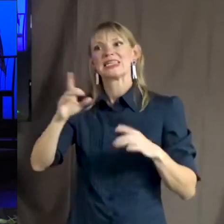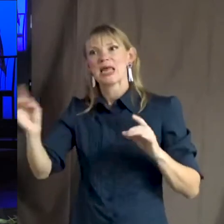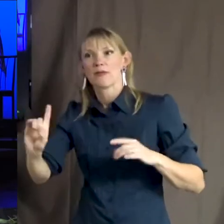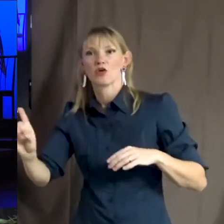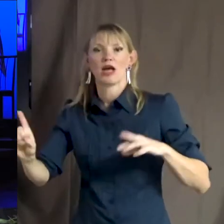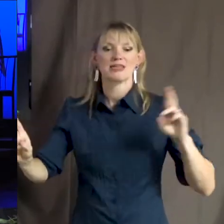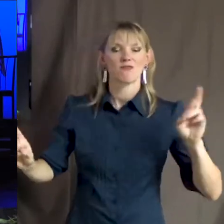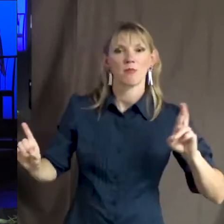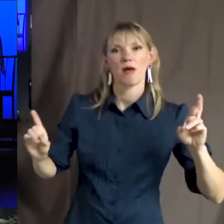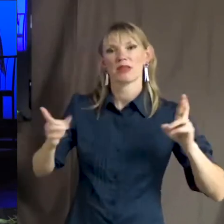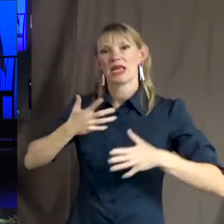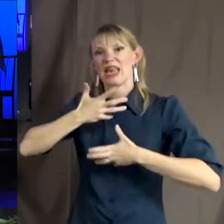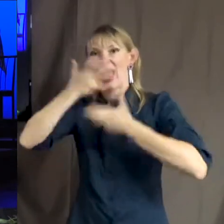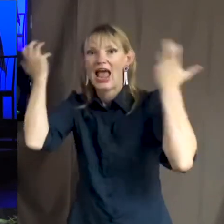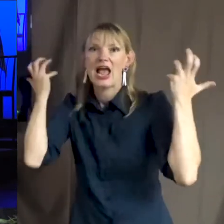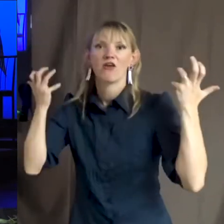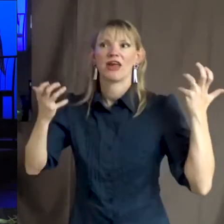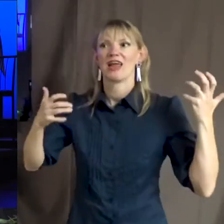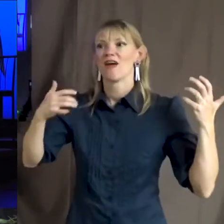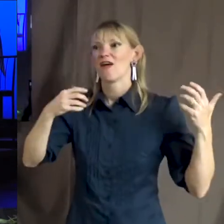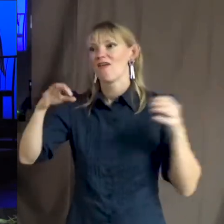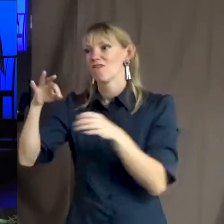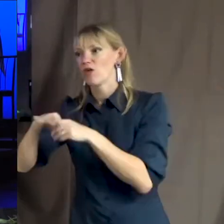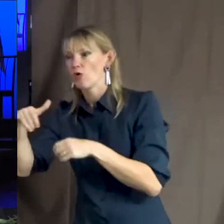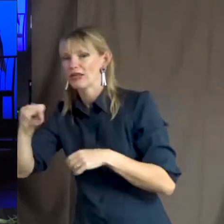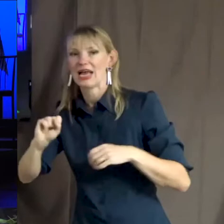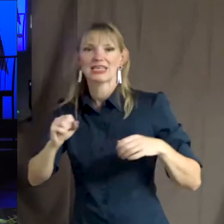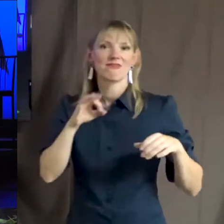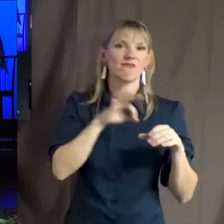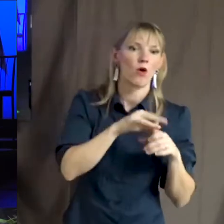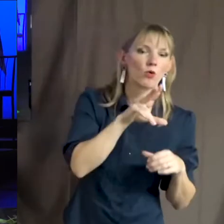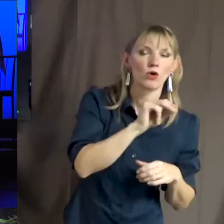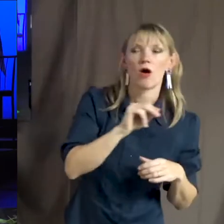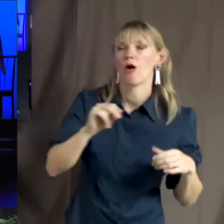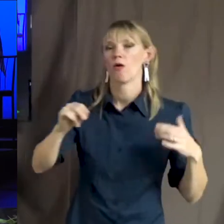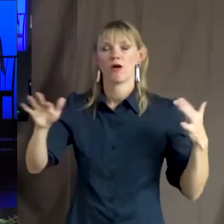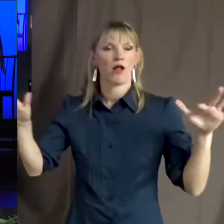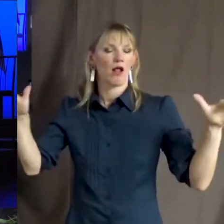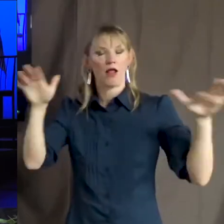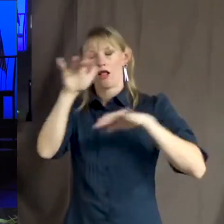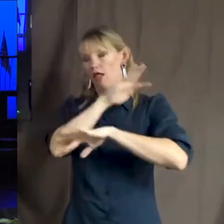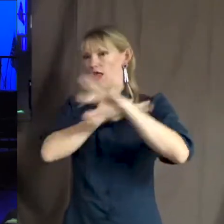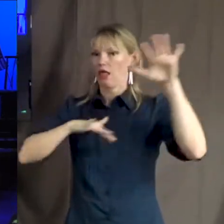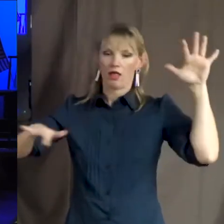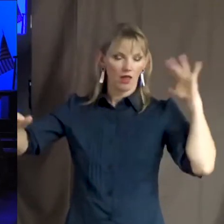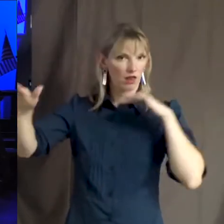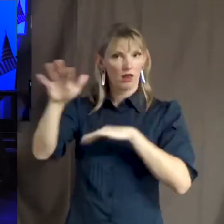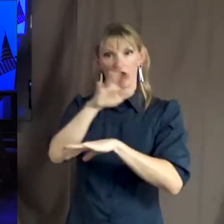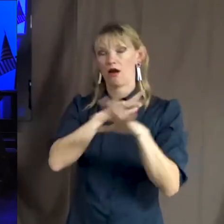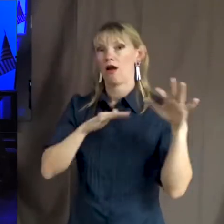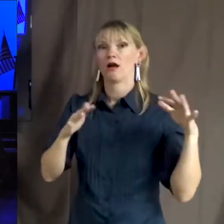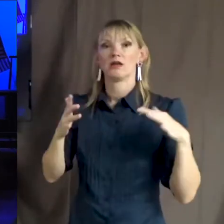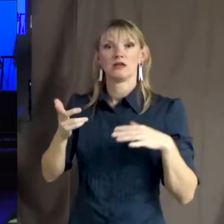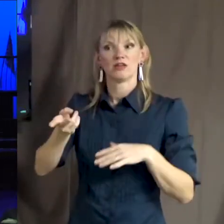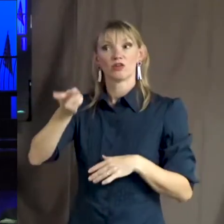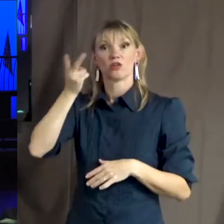yelling, "Vote yes, vote no," all mixed in together. And the vote came through, and Rayburn saw it on a little piece of